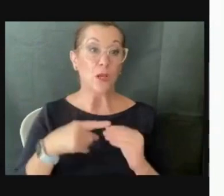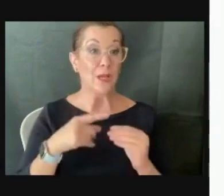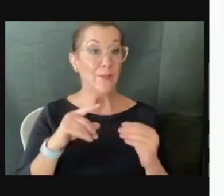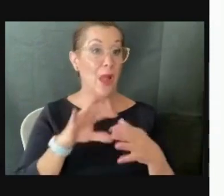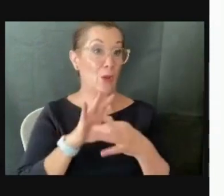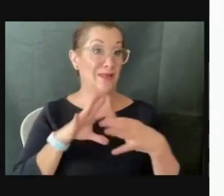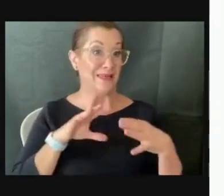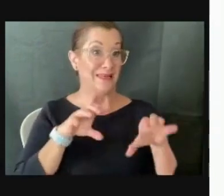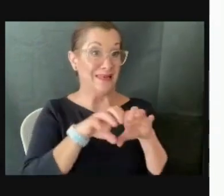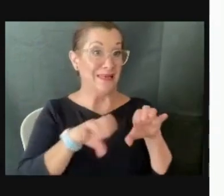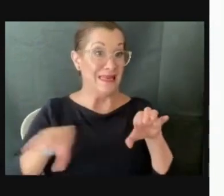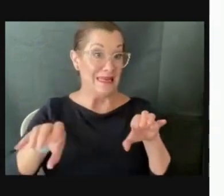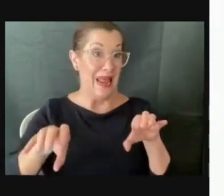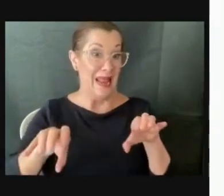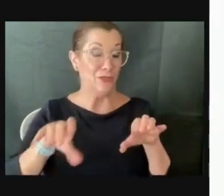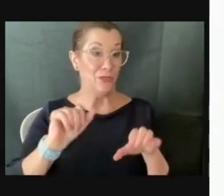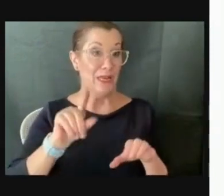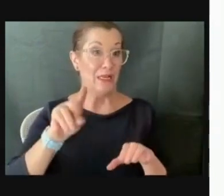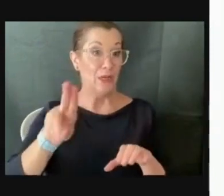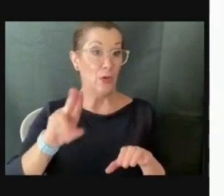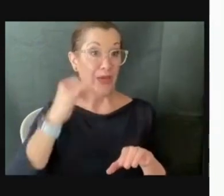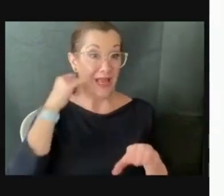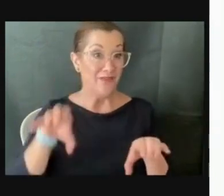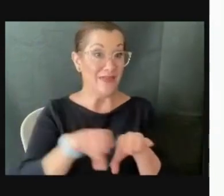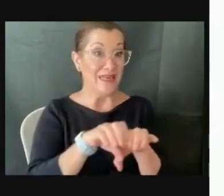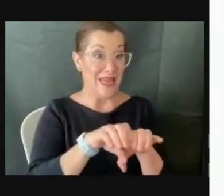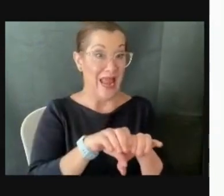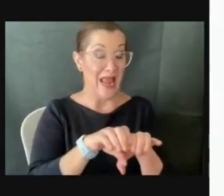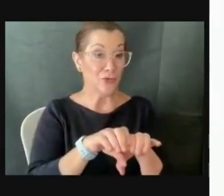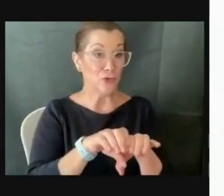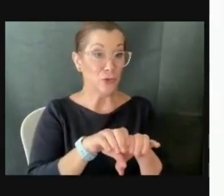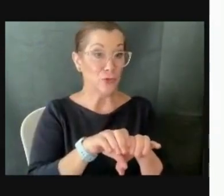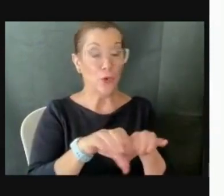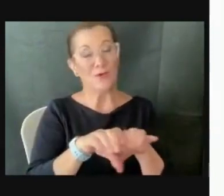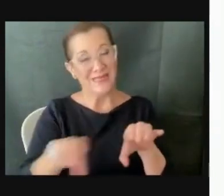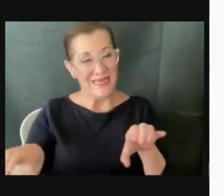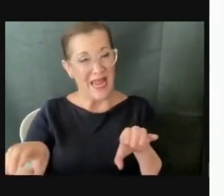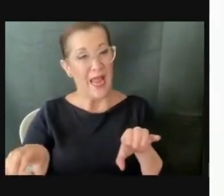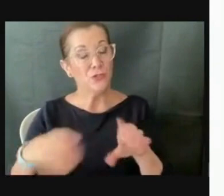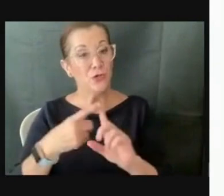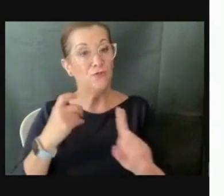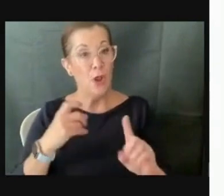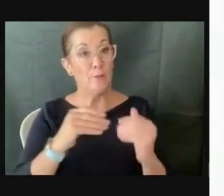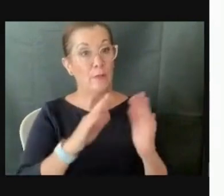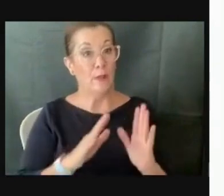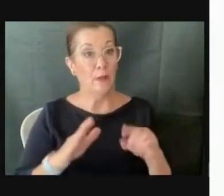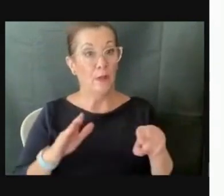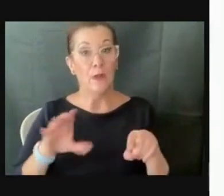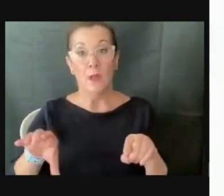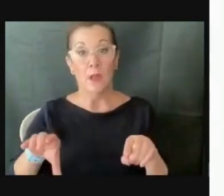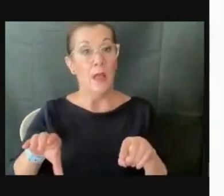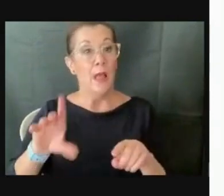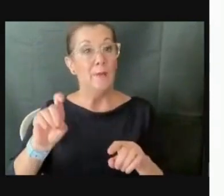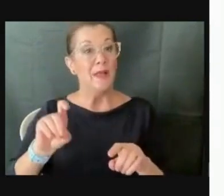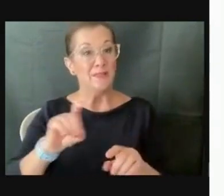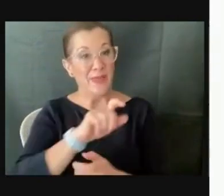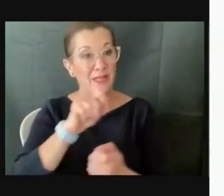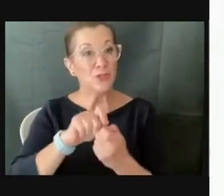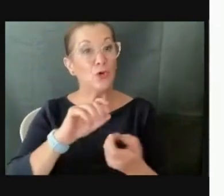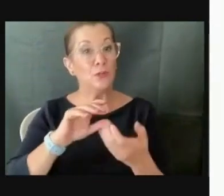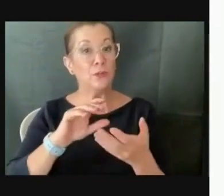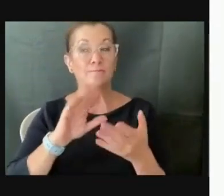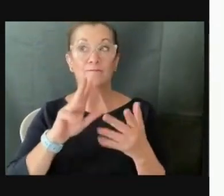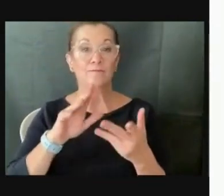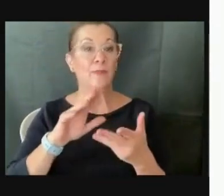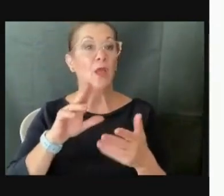ADUs shortly, if it's detached from the main dwelling, there has to be a certain number, a certain